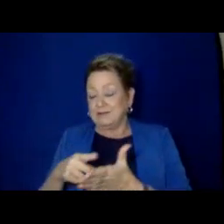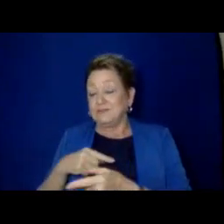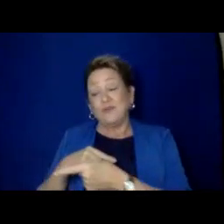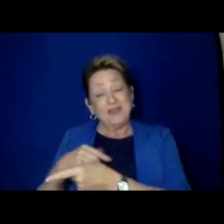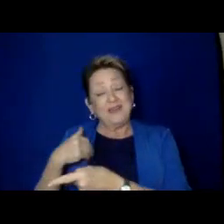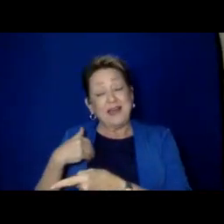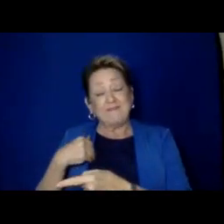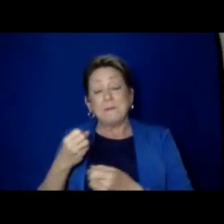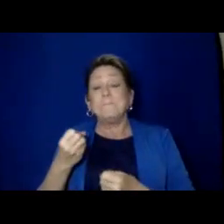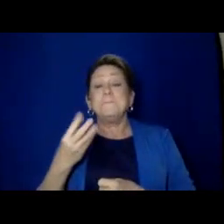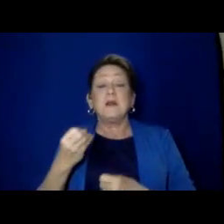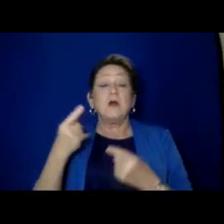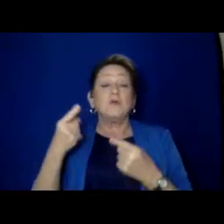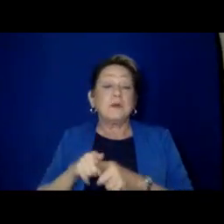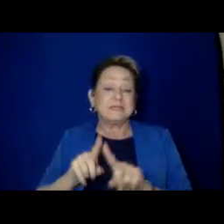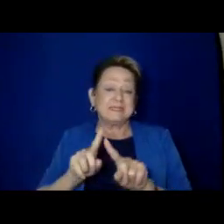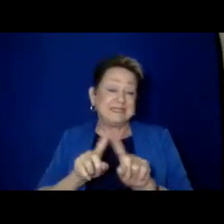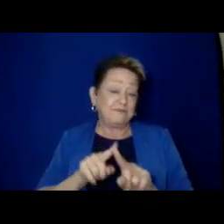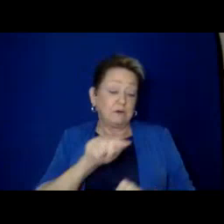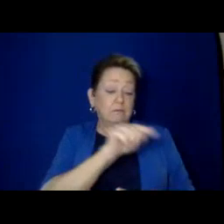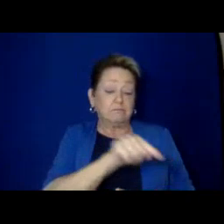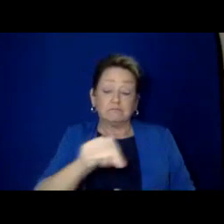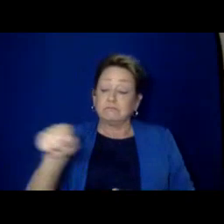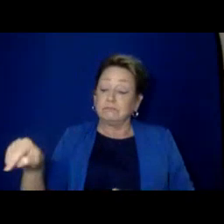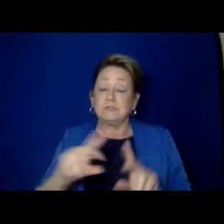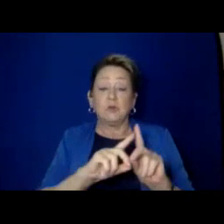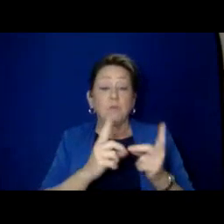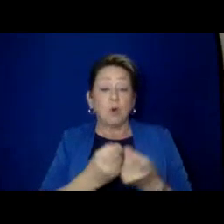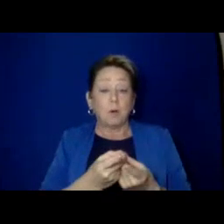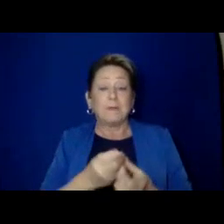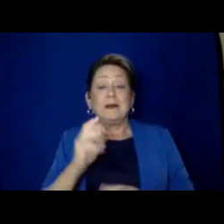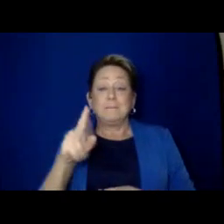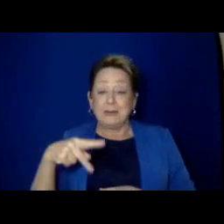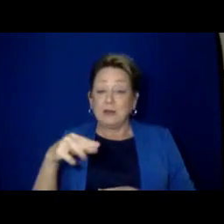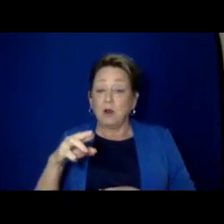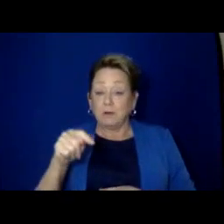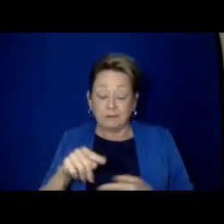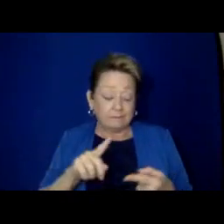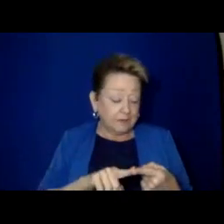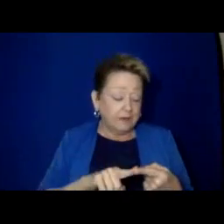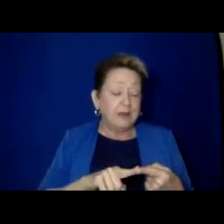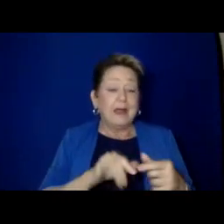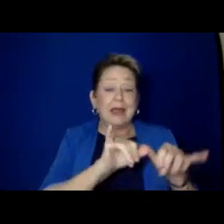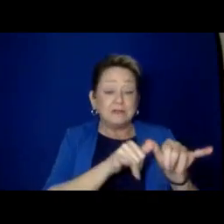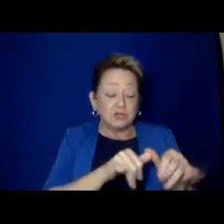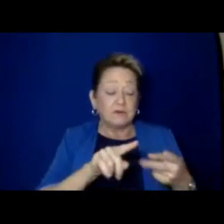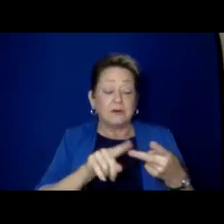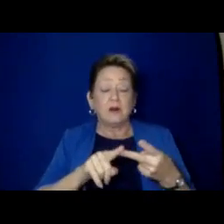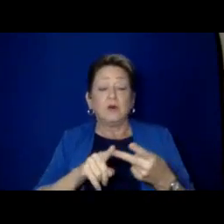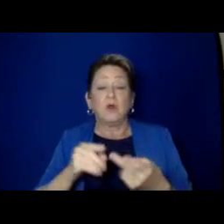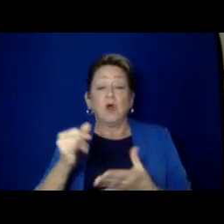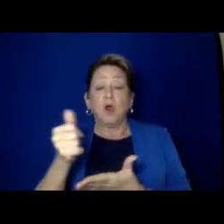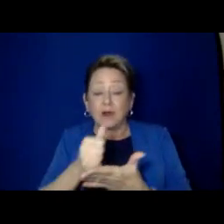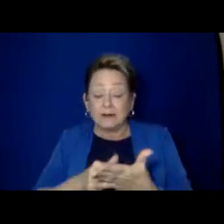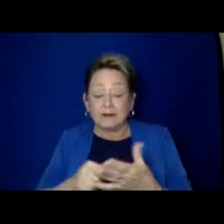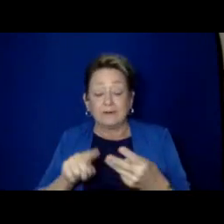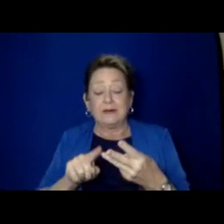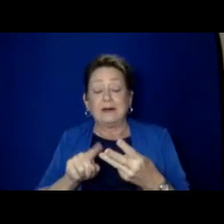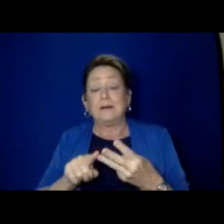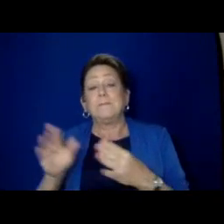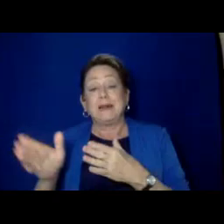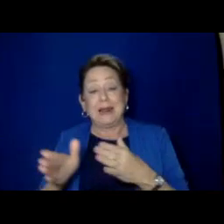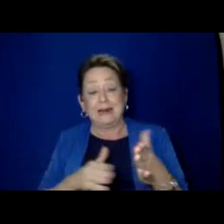multiple agreements in different areas of PRT, engineering agreement, and architect agreement, and planning